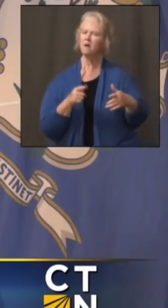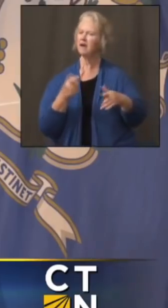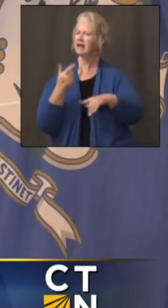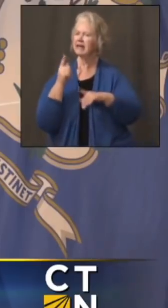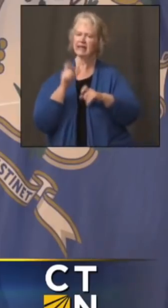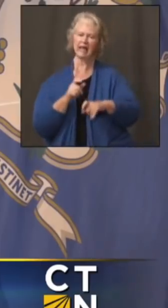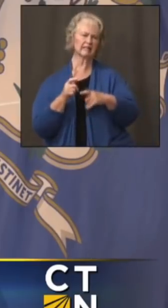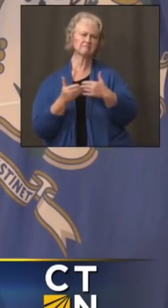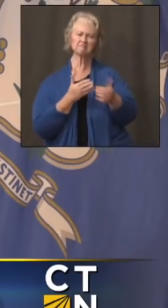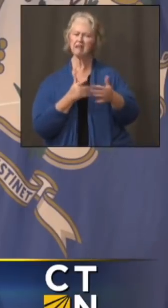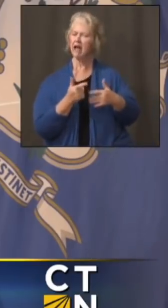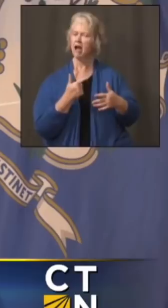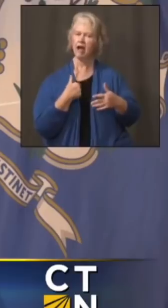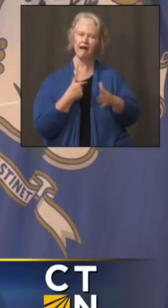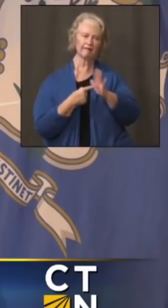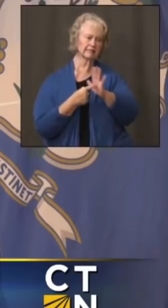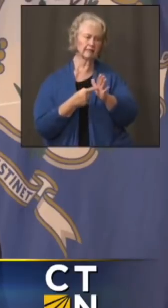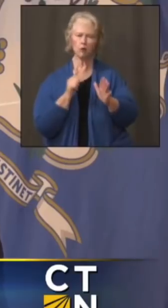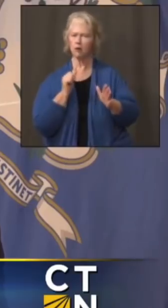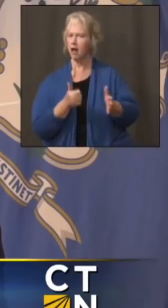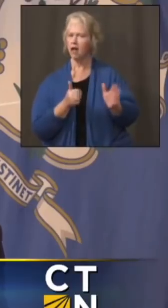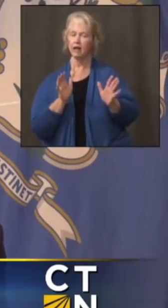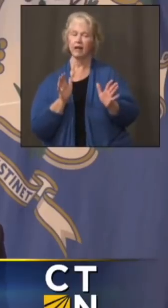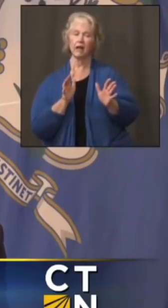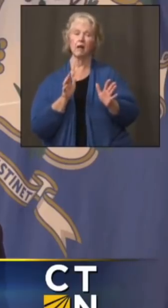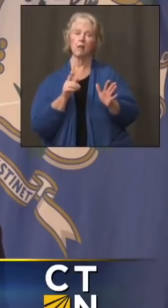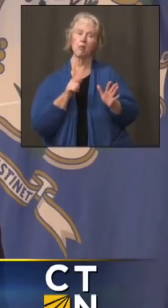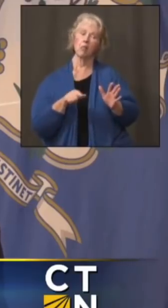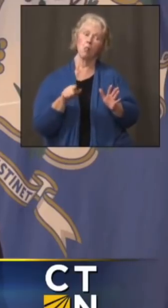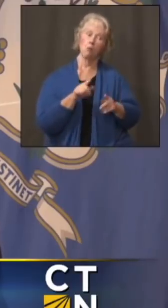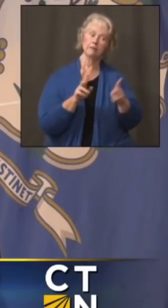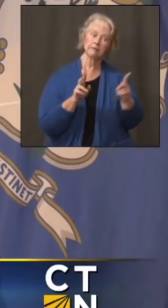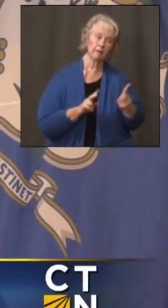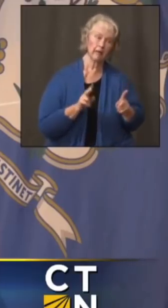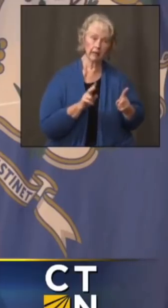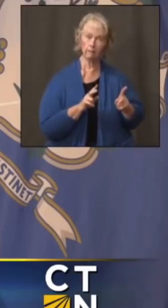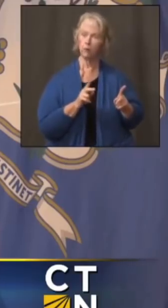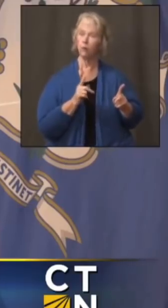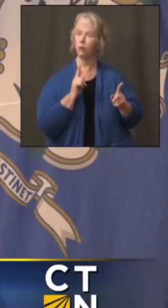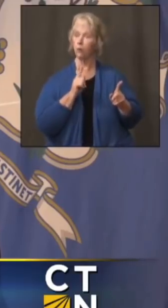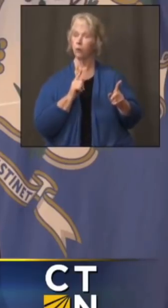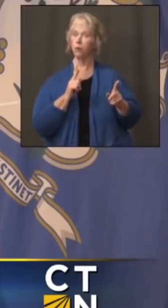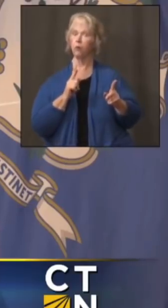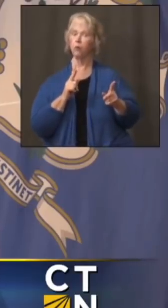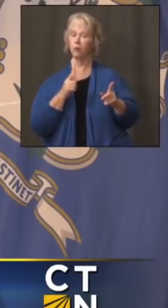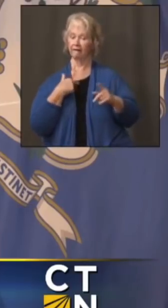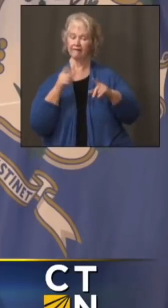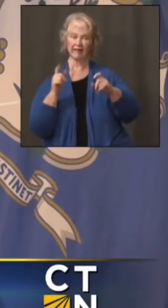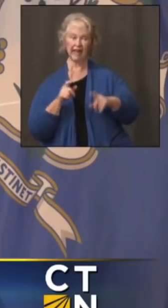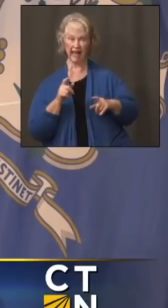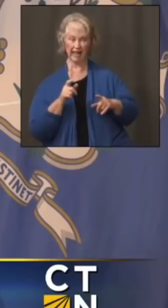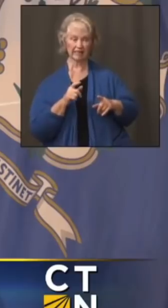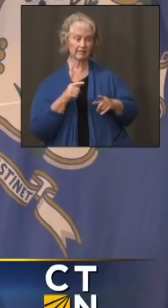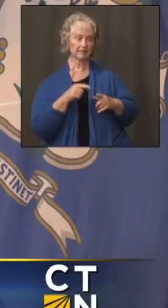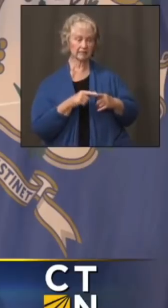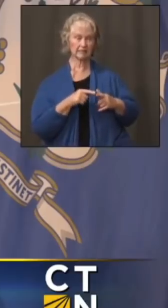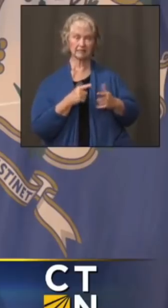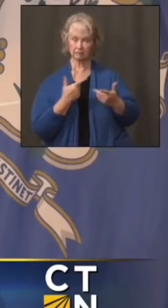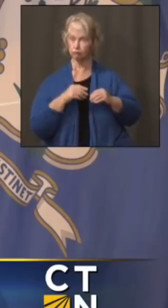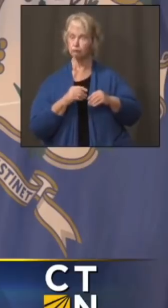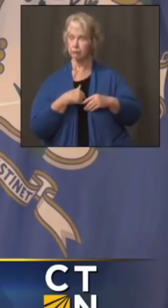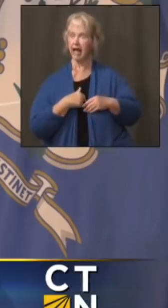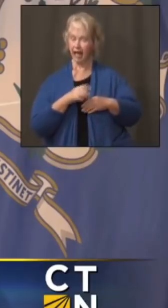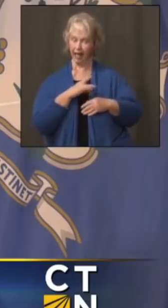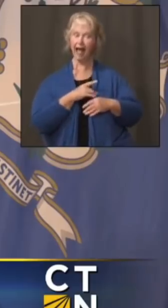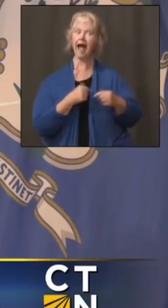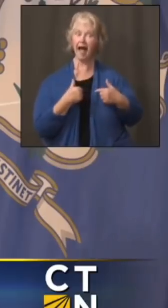asymptomatic. As she pointed out at the universities, that the number of asymptomatic carriers to symptomatic is 7 to 1. So it's really important that